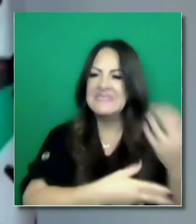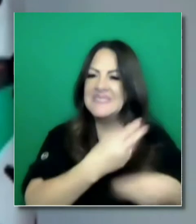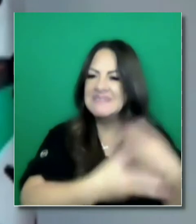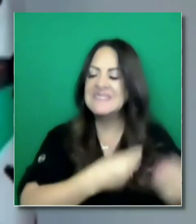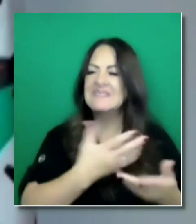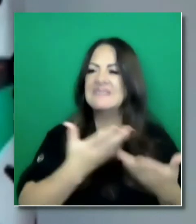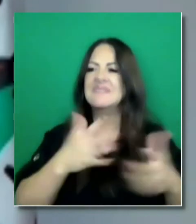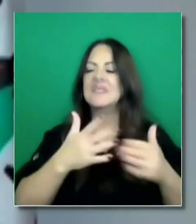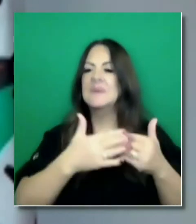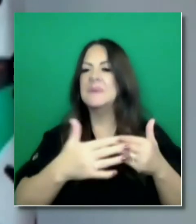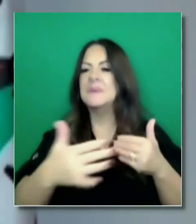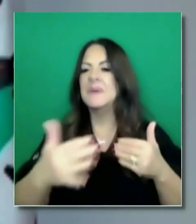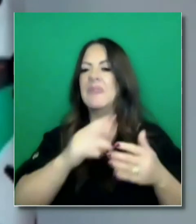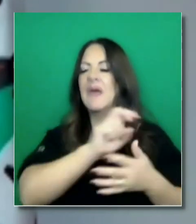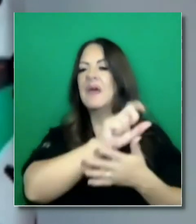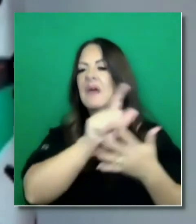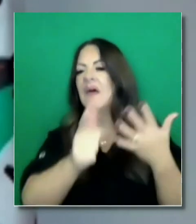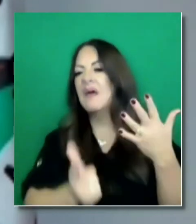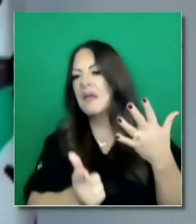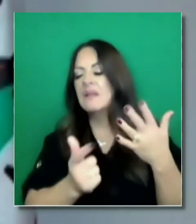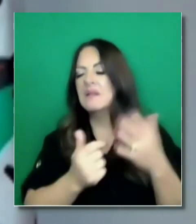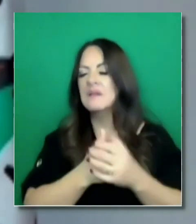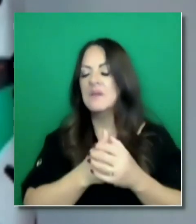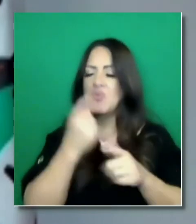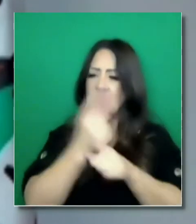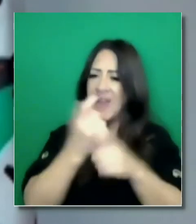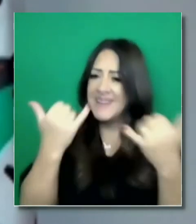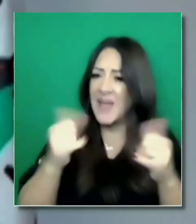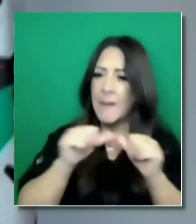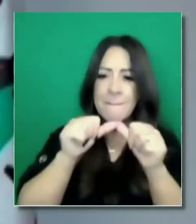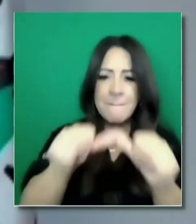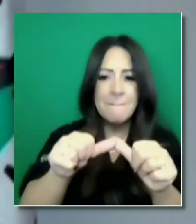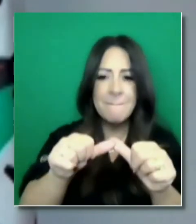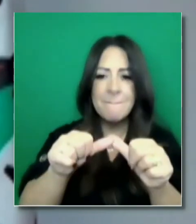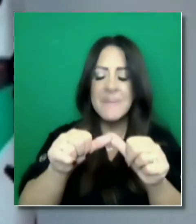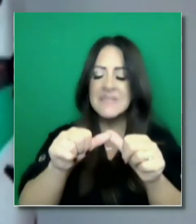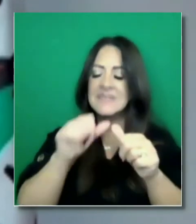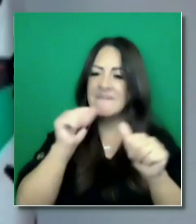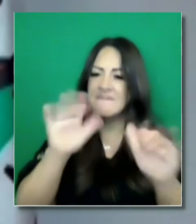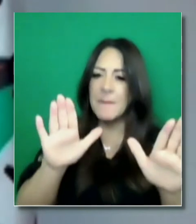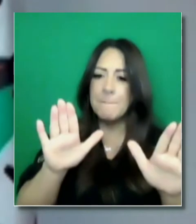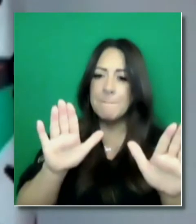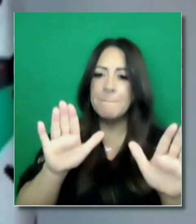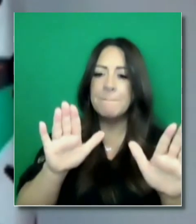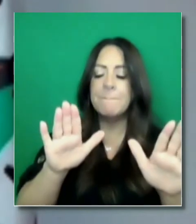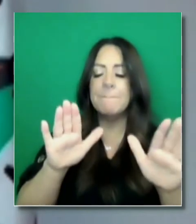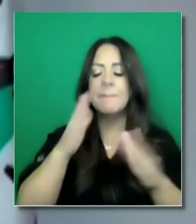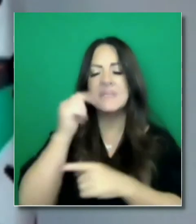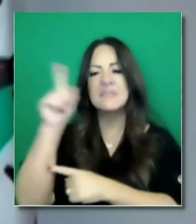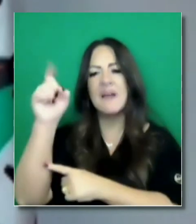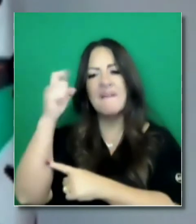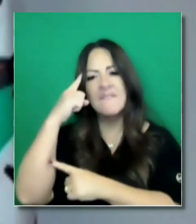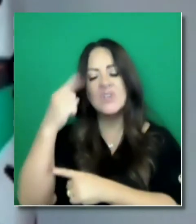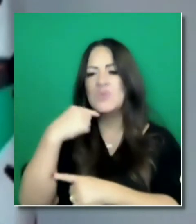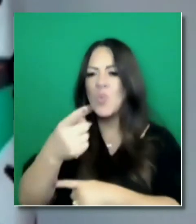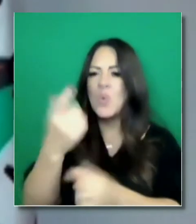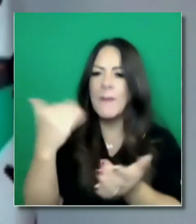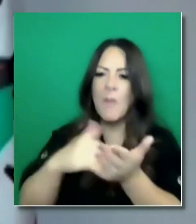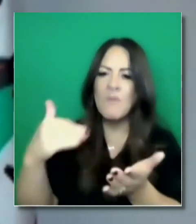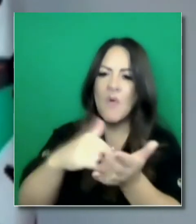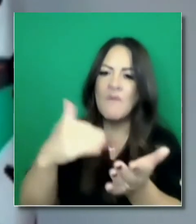now, it's time to stay laser focused on what we can do in the next days to come. Because as the governor has said many, many